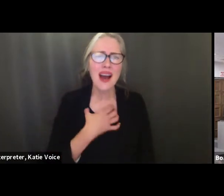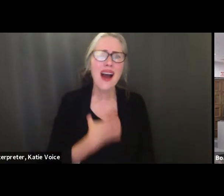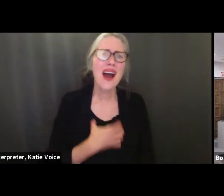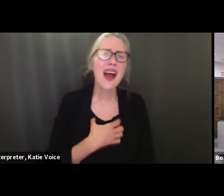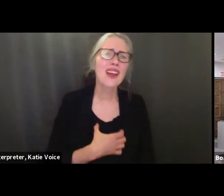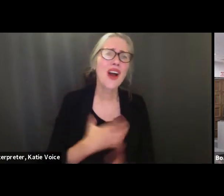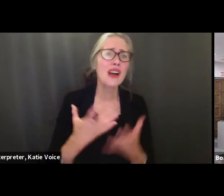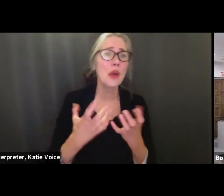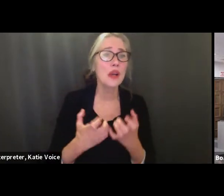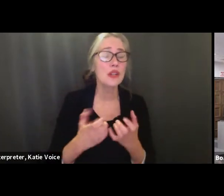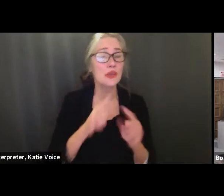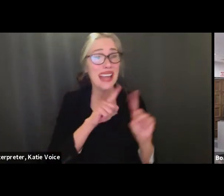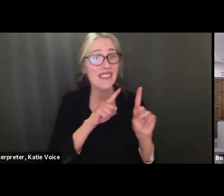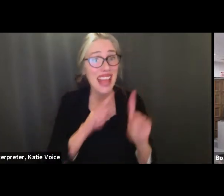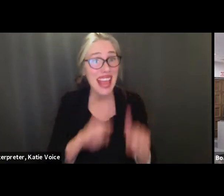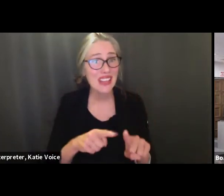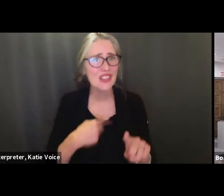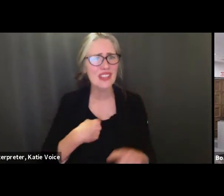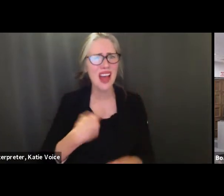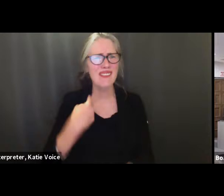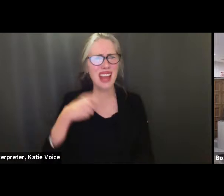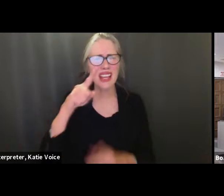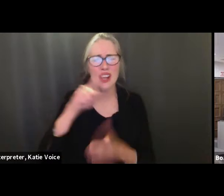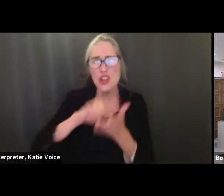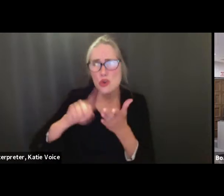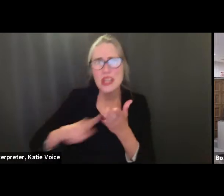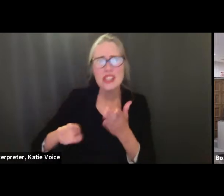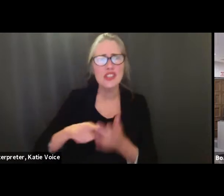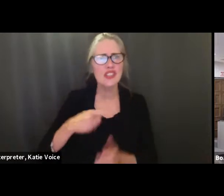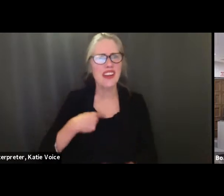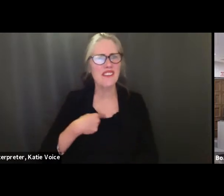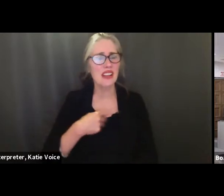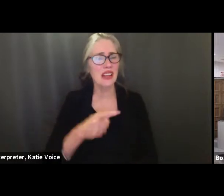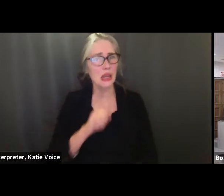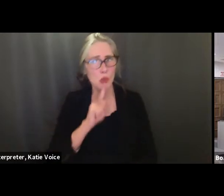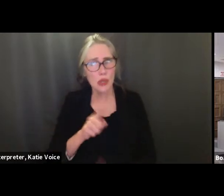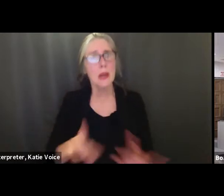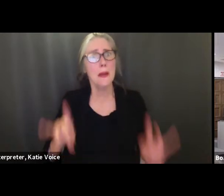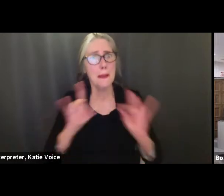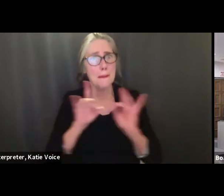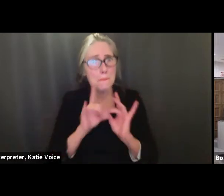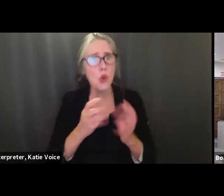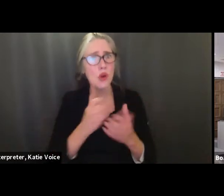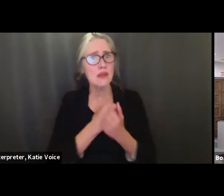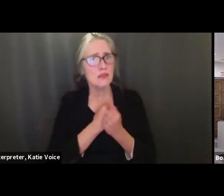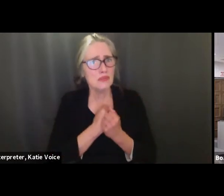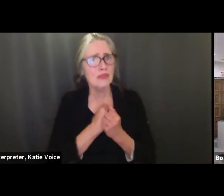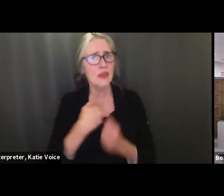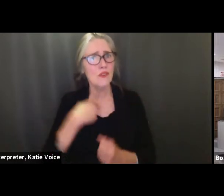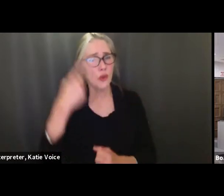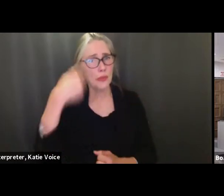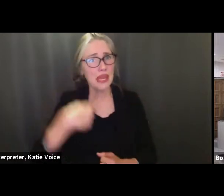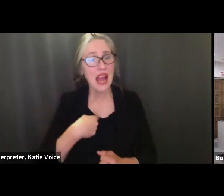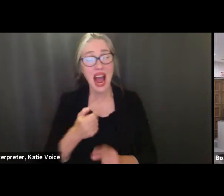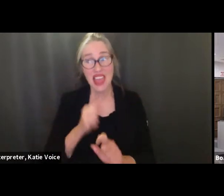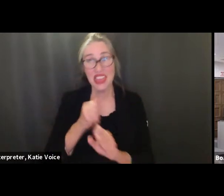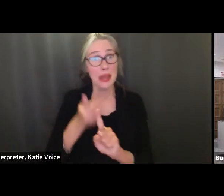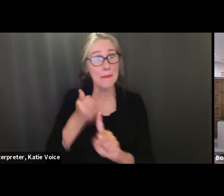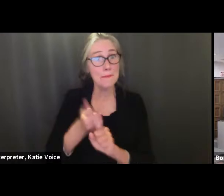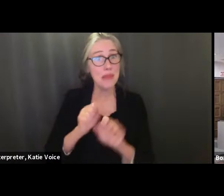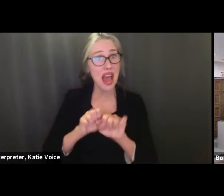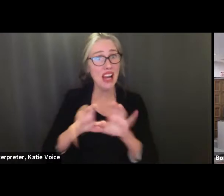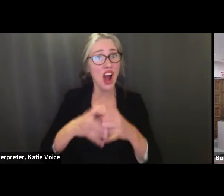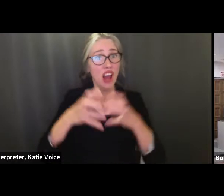have answers to this issue. I've researched it. It's close to my heart. I think it's really impactful on a large amount of